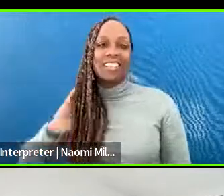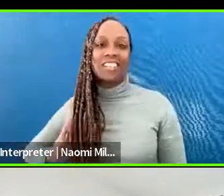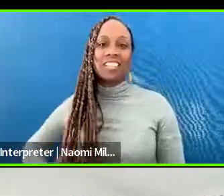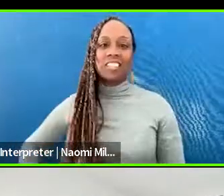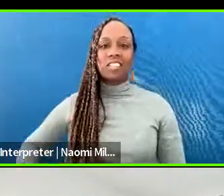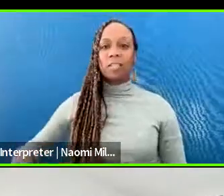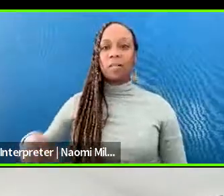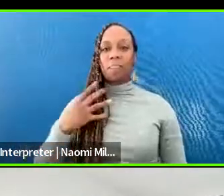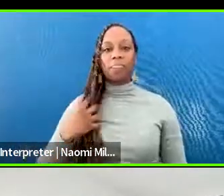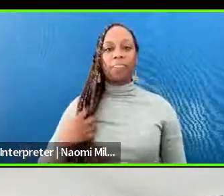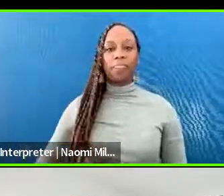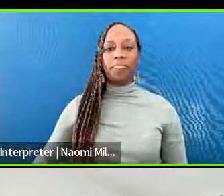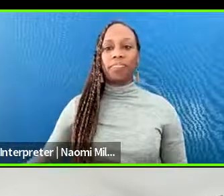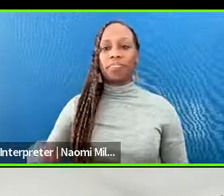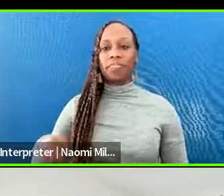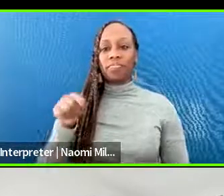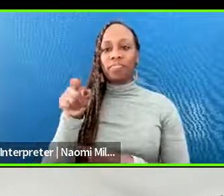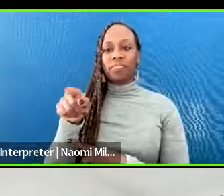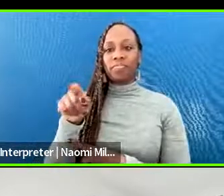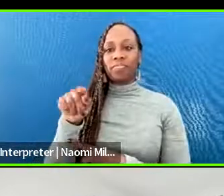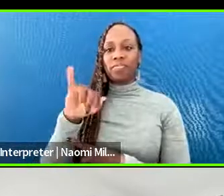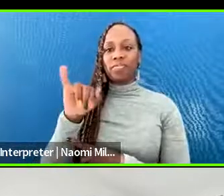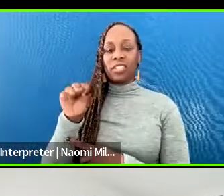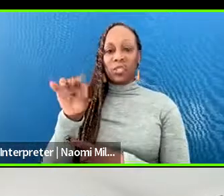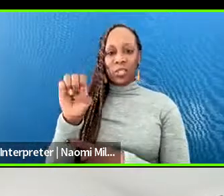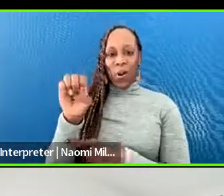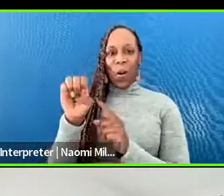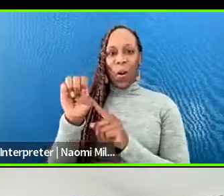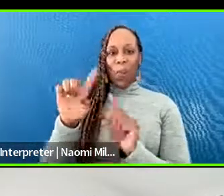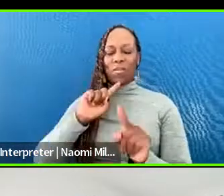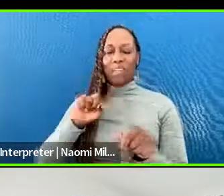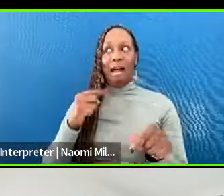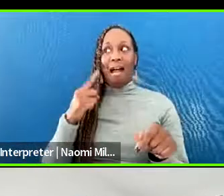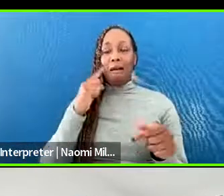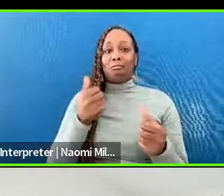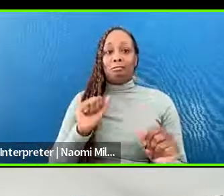I think I'll try to do my best with this one.